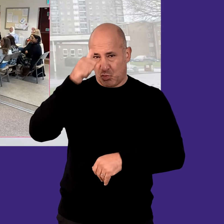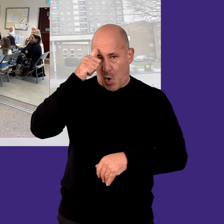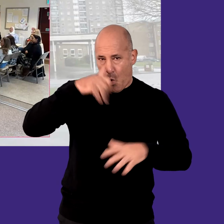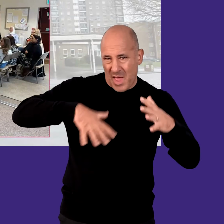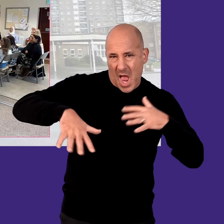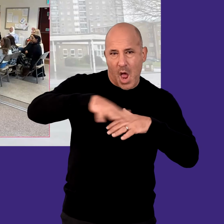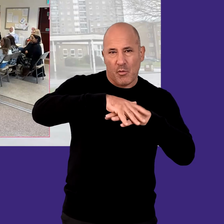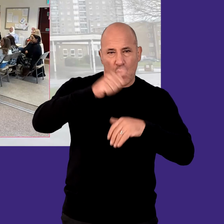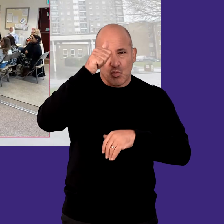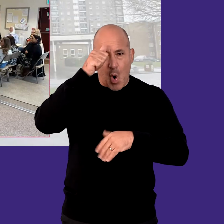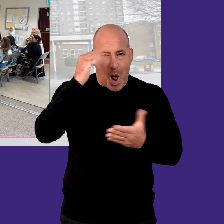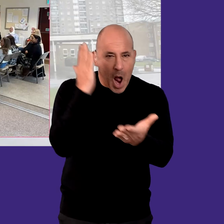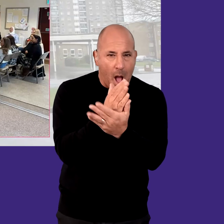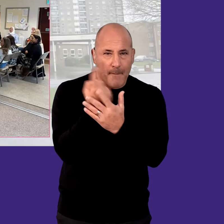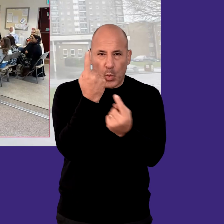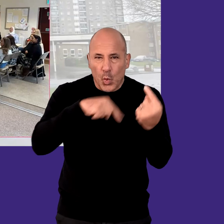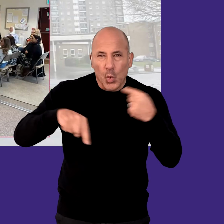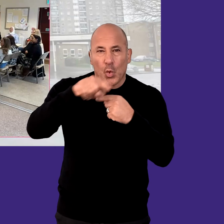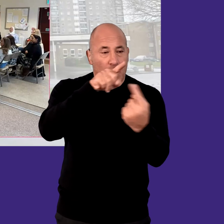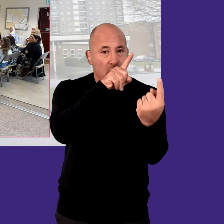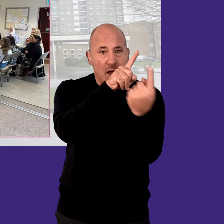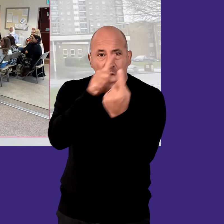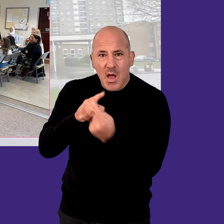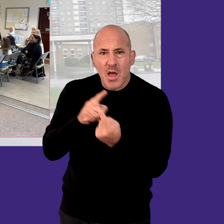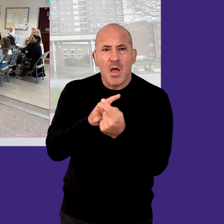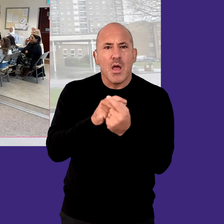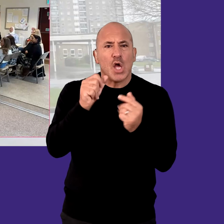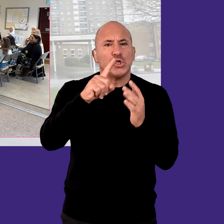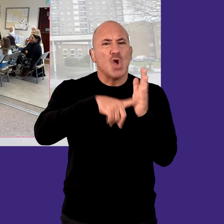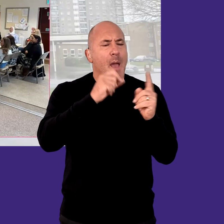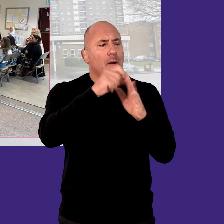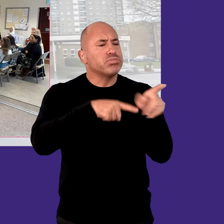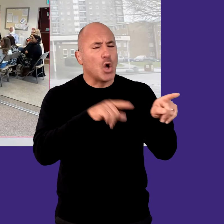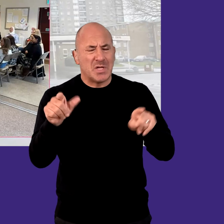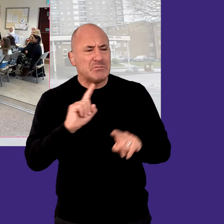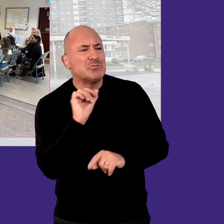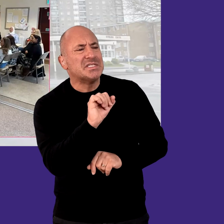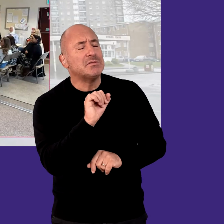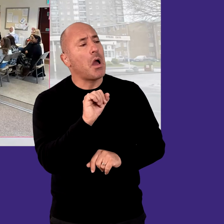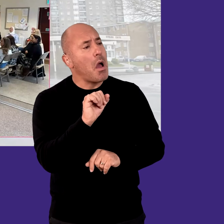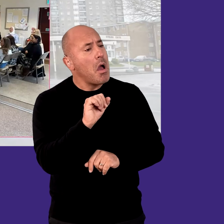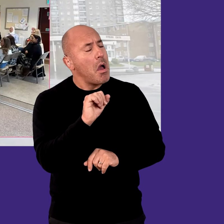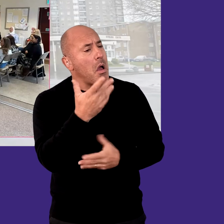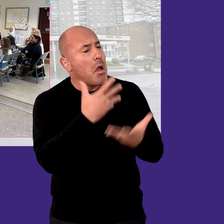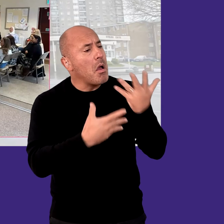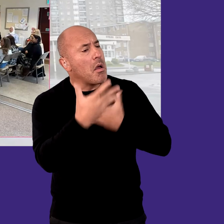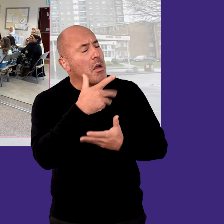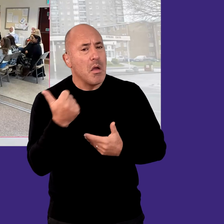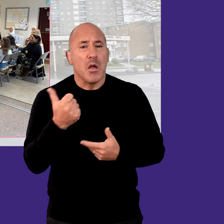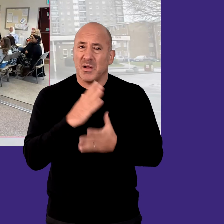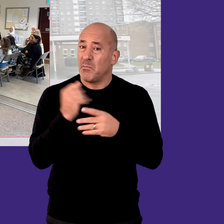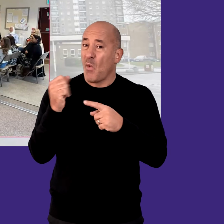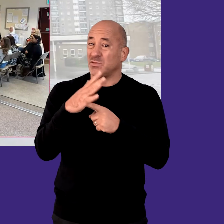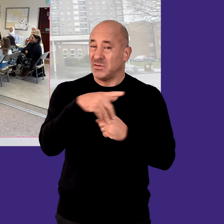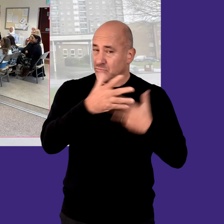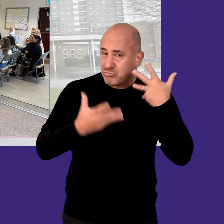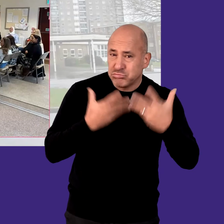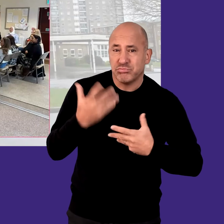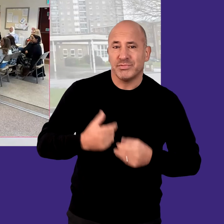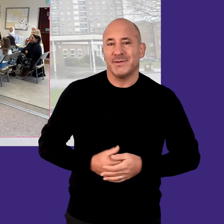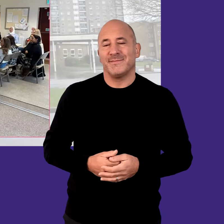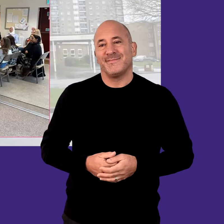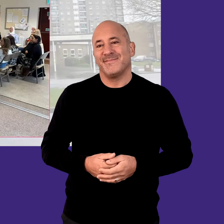get to know the estate, get to know the real estate. So having them meet within the estate and hear a little bit more about Jamie's project was